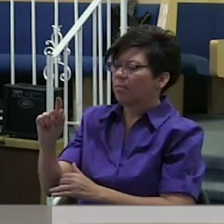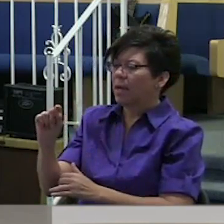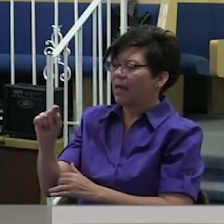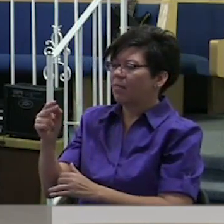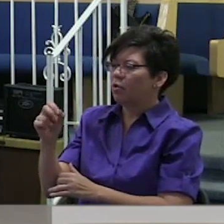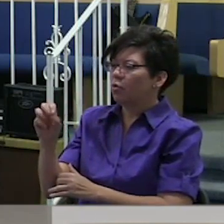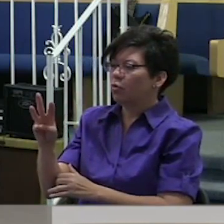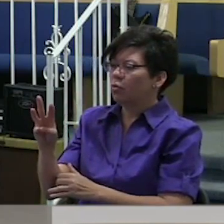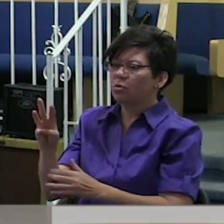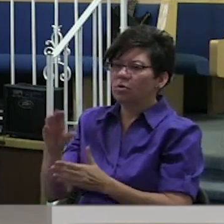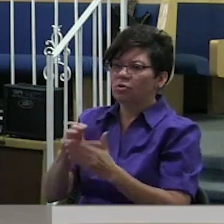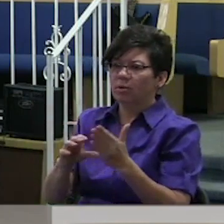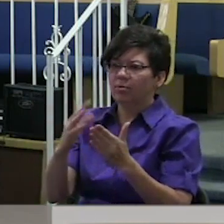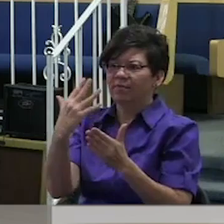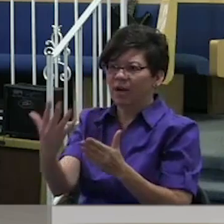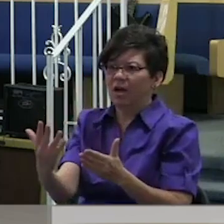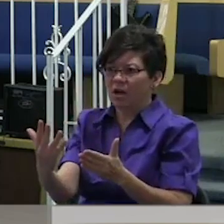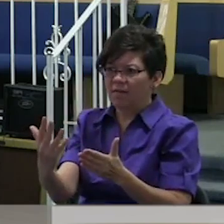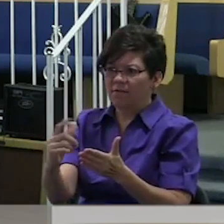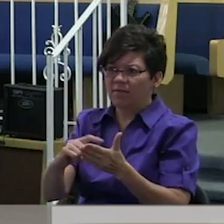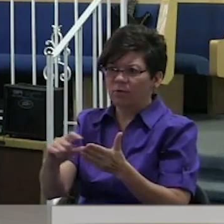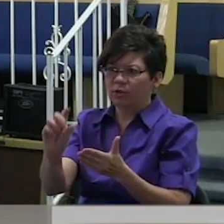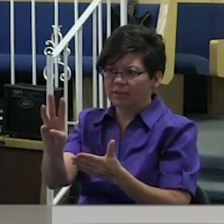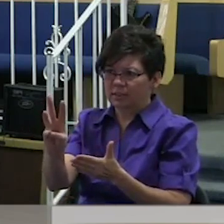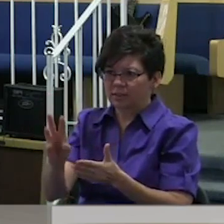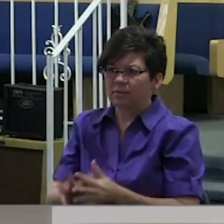the Beatitudes.